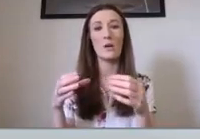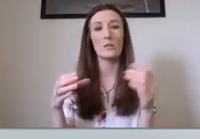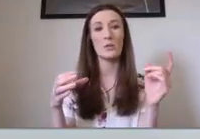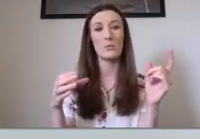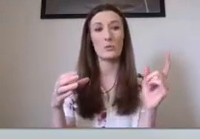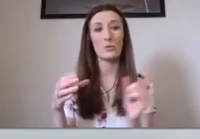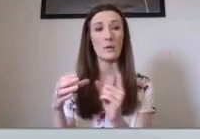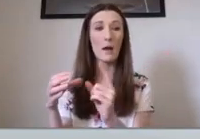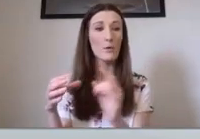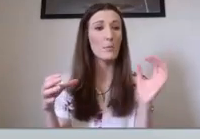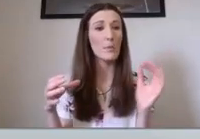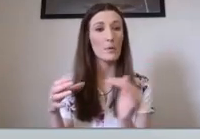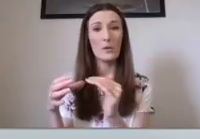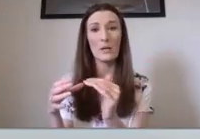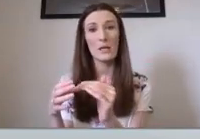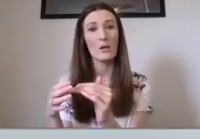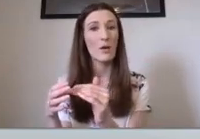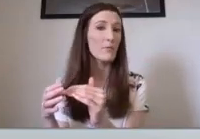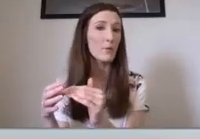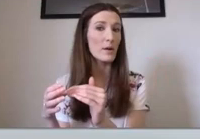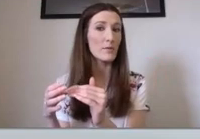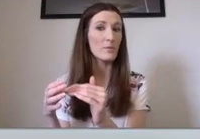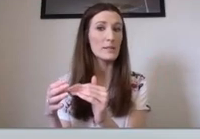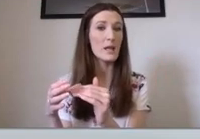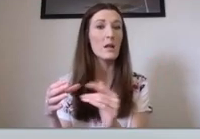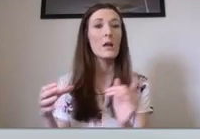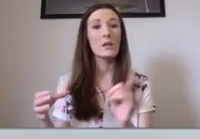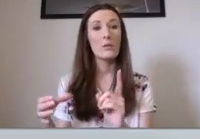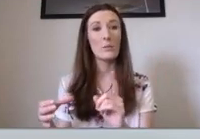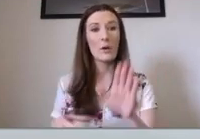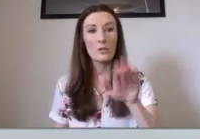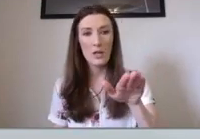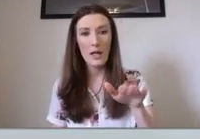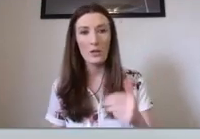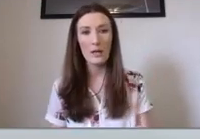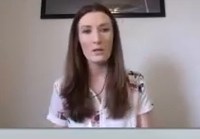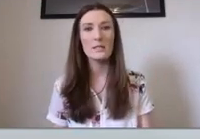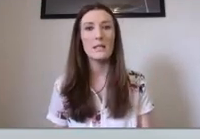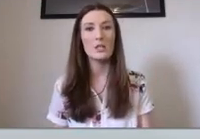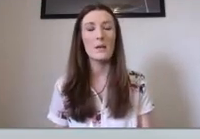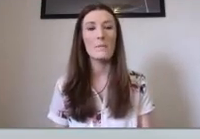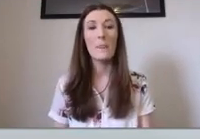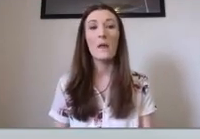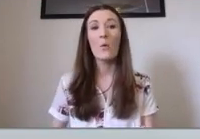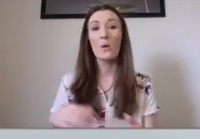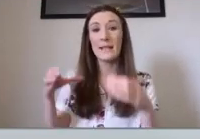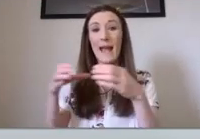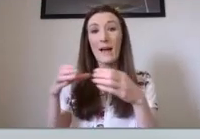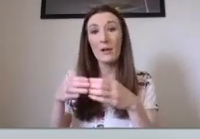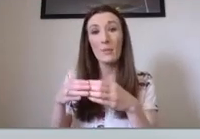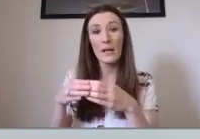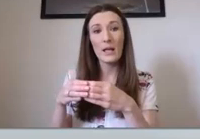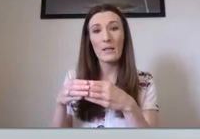and you want to join that group or you need to interrupt for whatever reason, you approach and you get their attention.